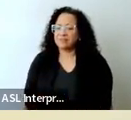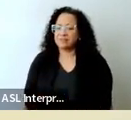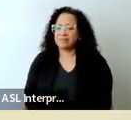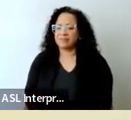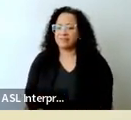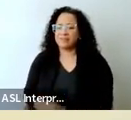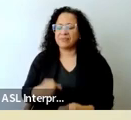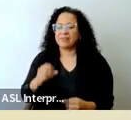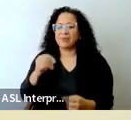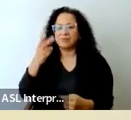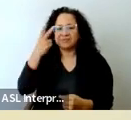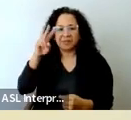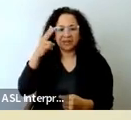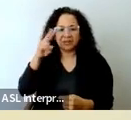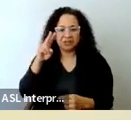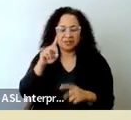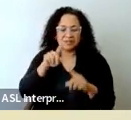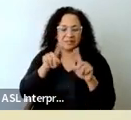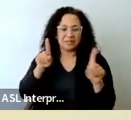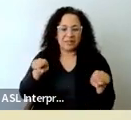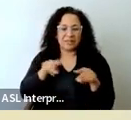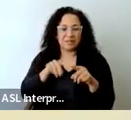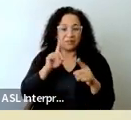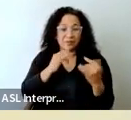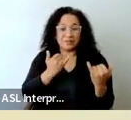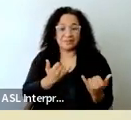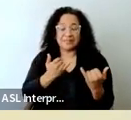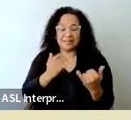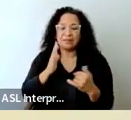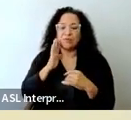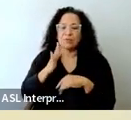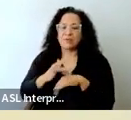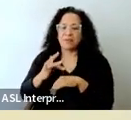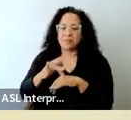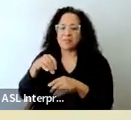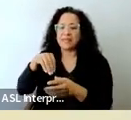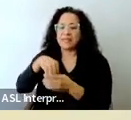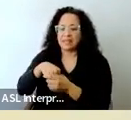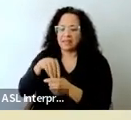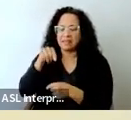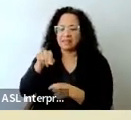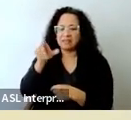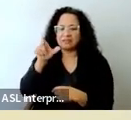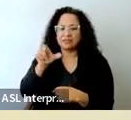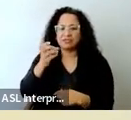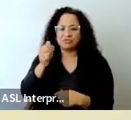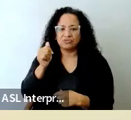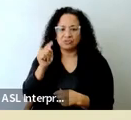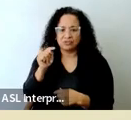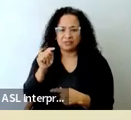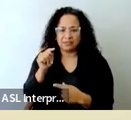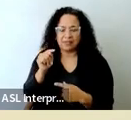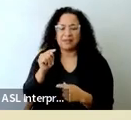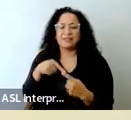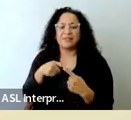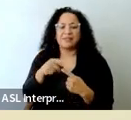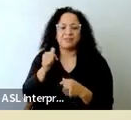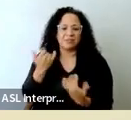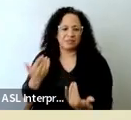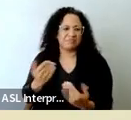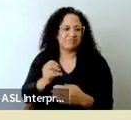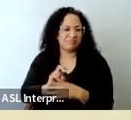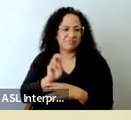So the Spanish slides for today will be available in the chat, and we can jump right